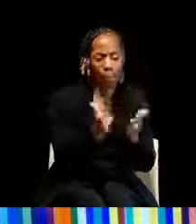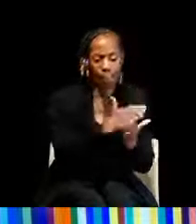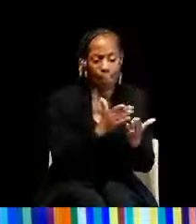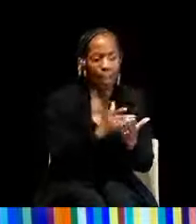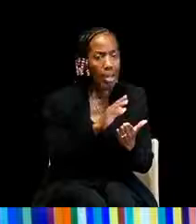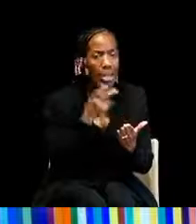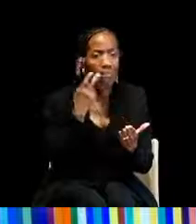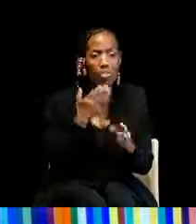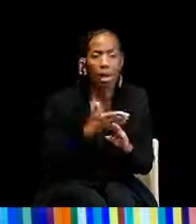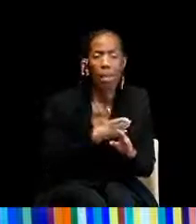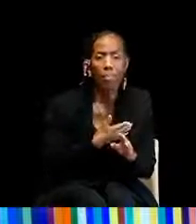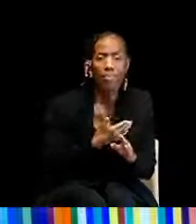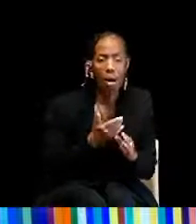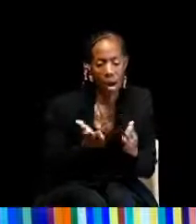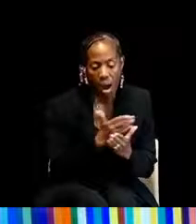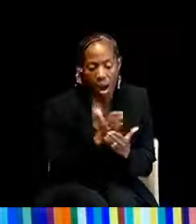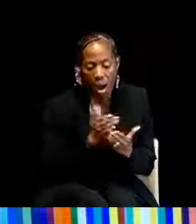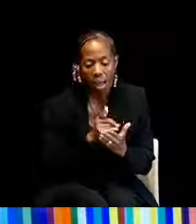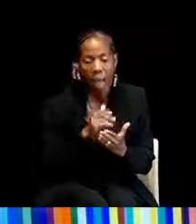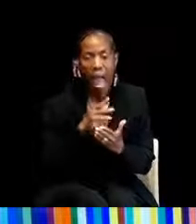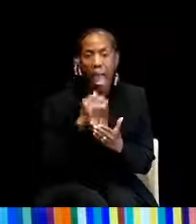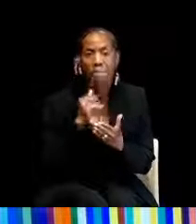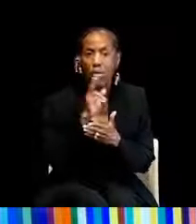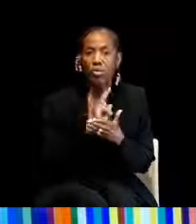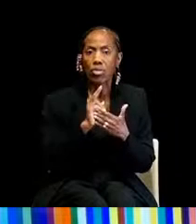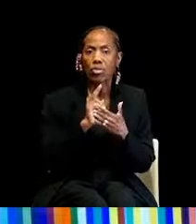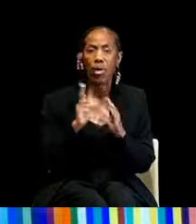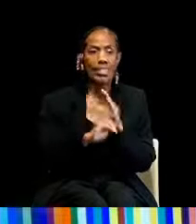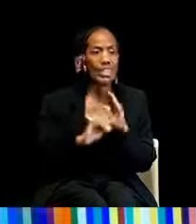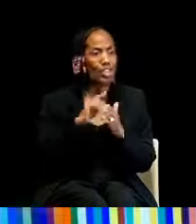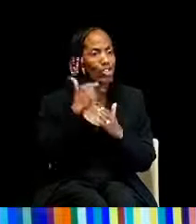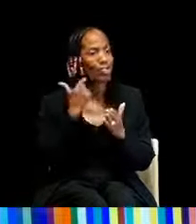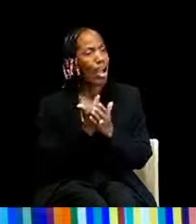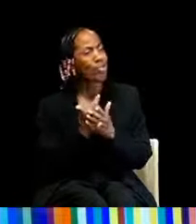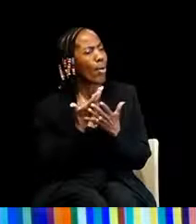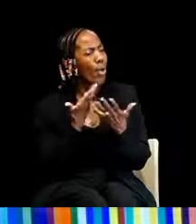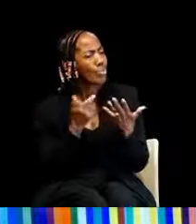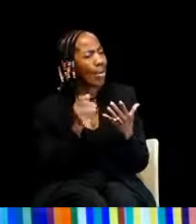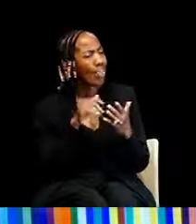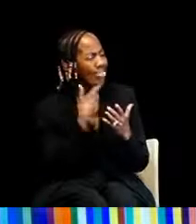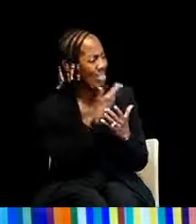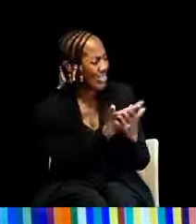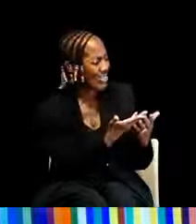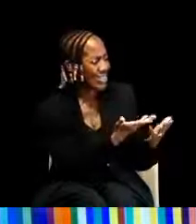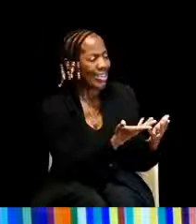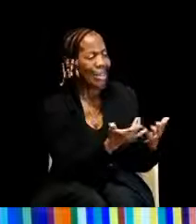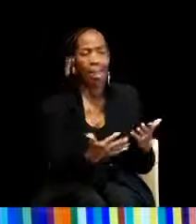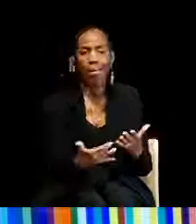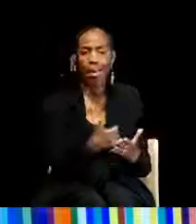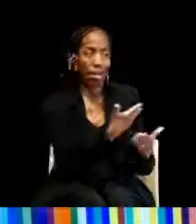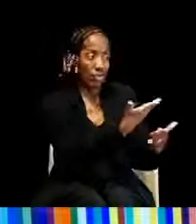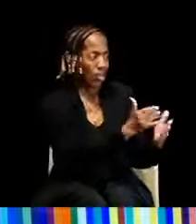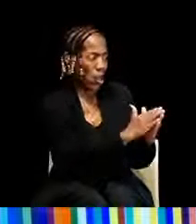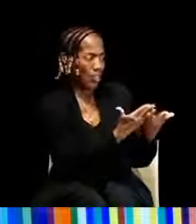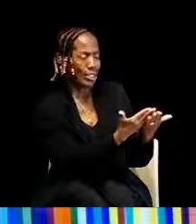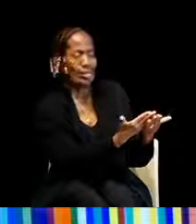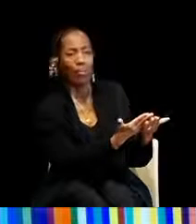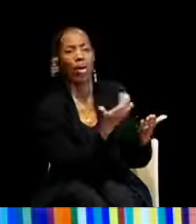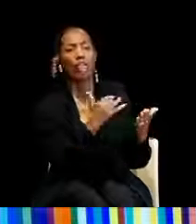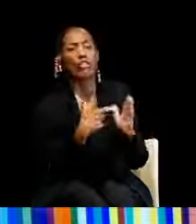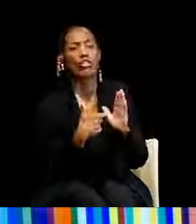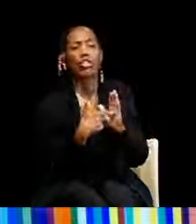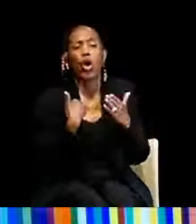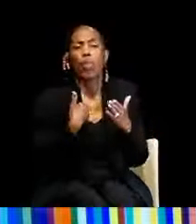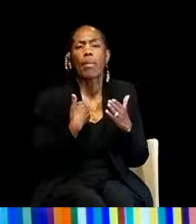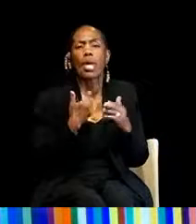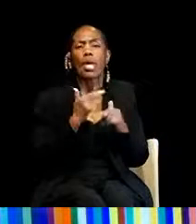seen before of Liberian universities, a kindergarten graduation. They're a collection and an attempt for me